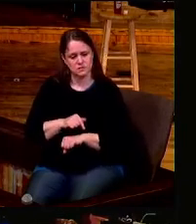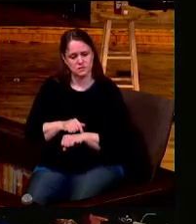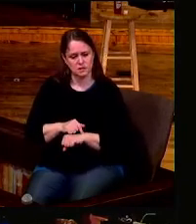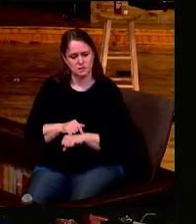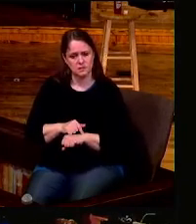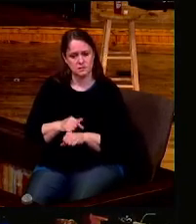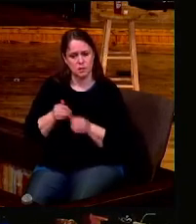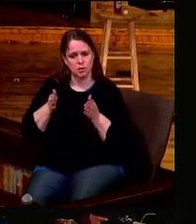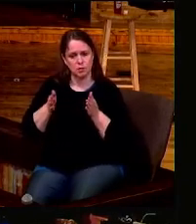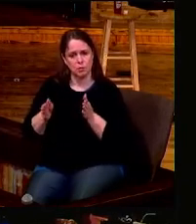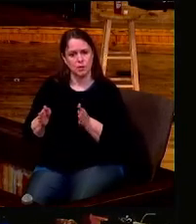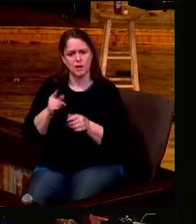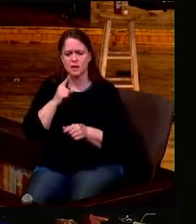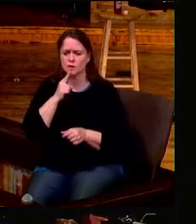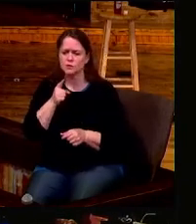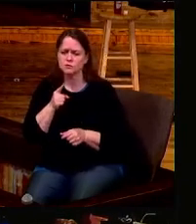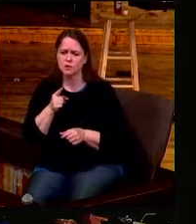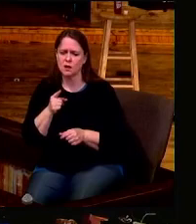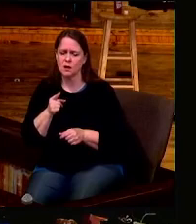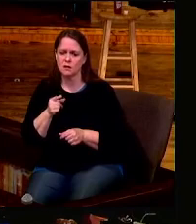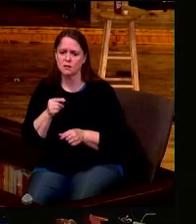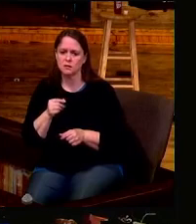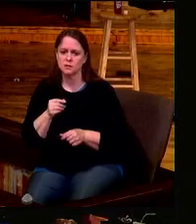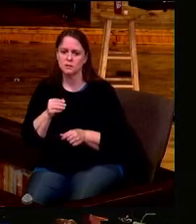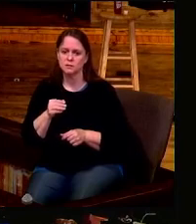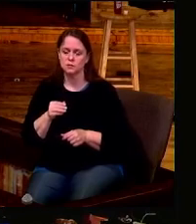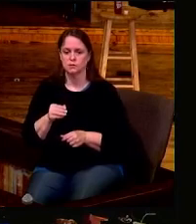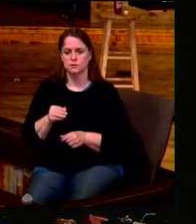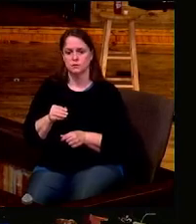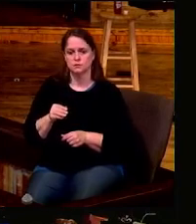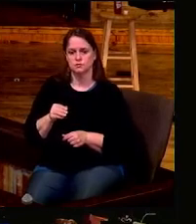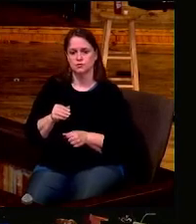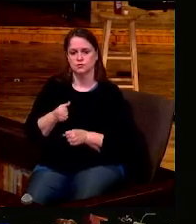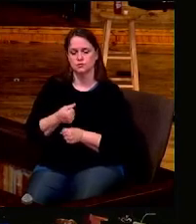employees when talking to your spouse or your kids?